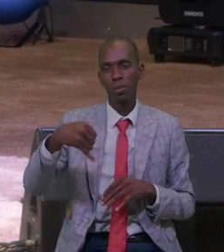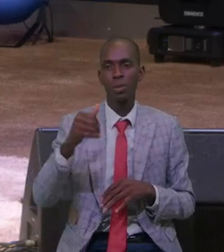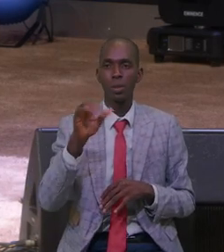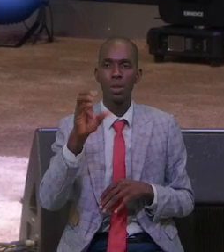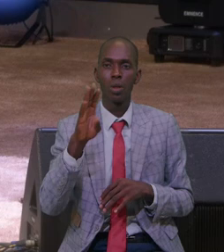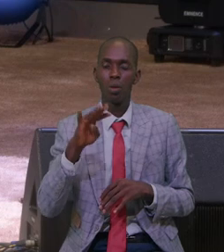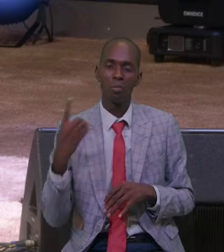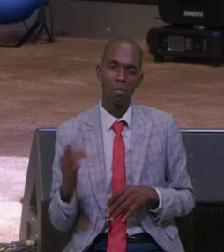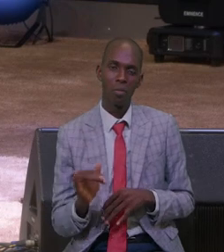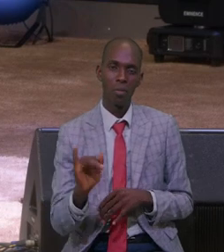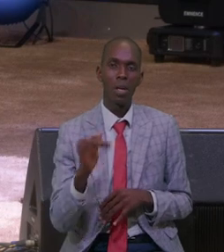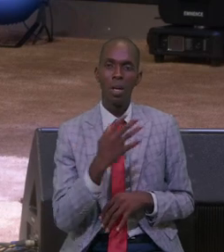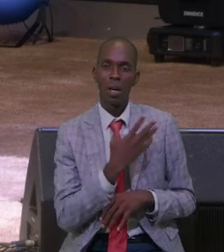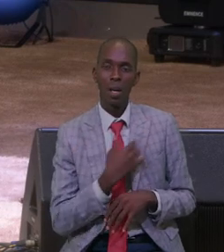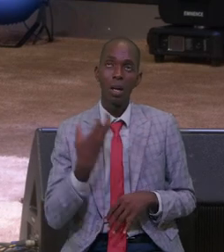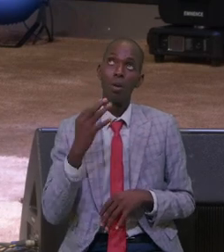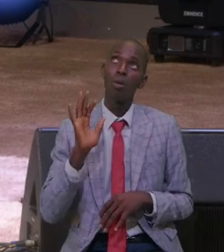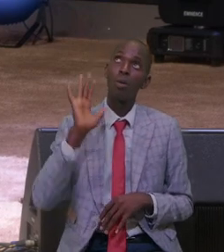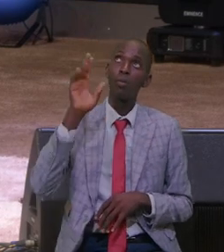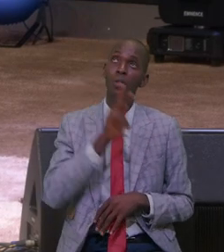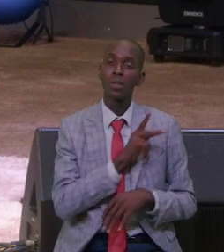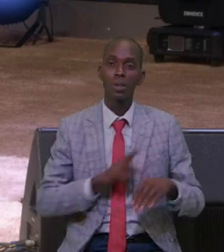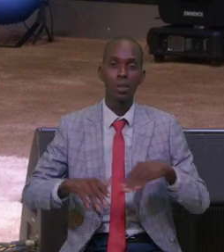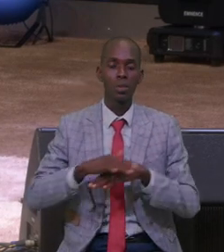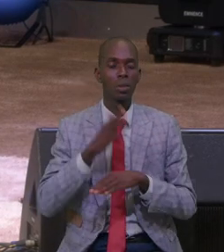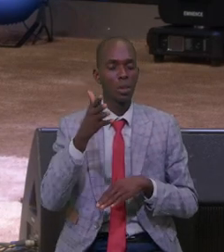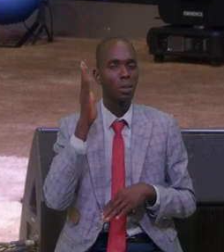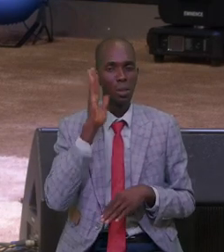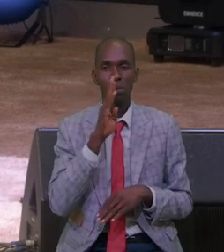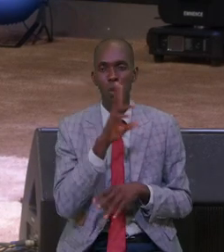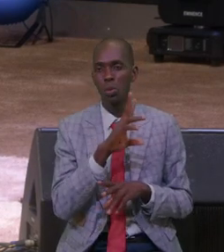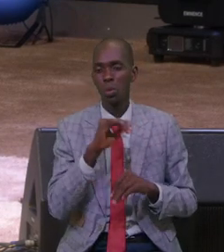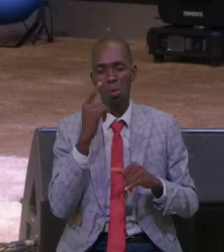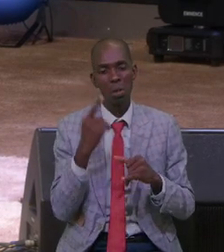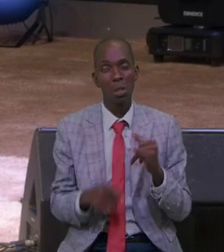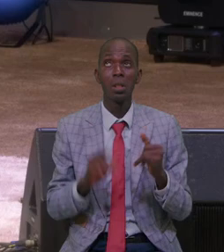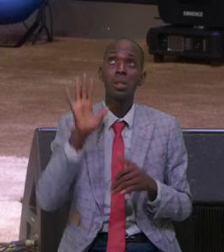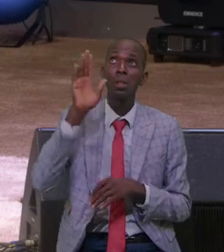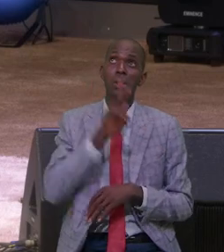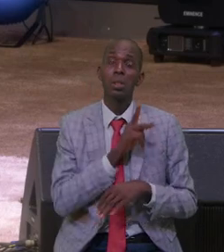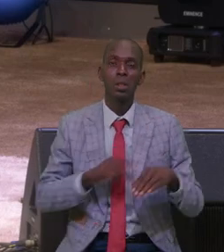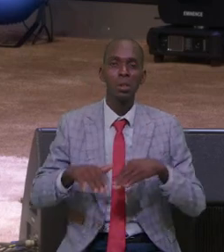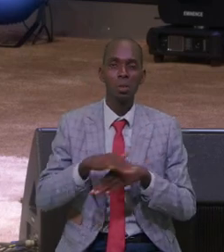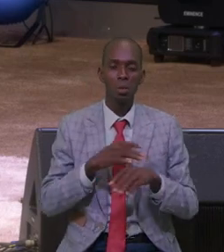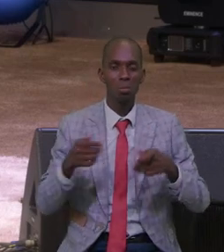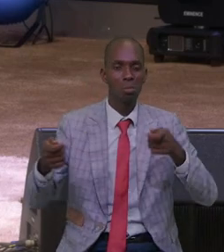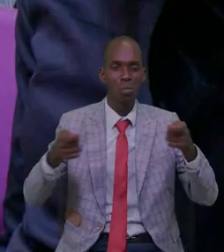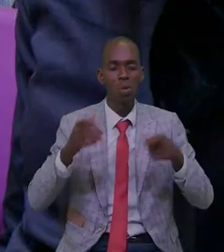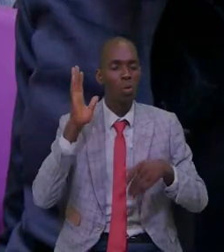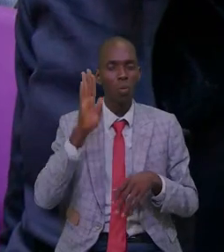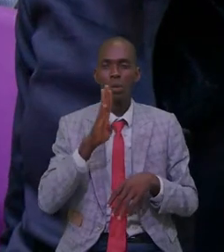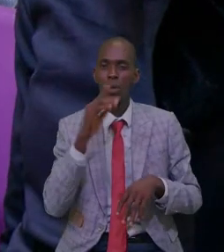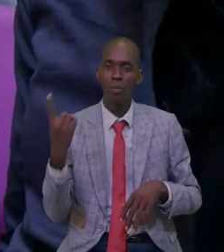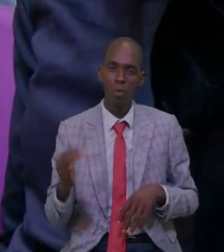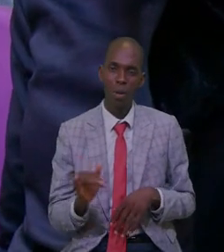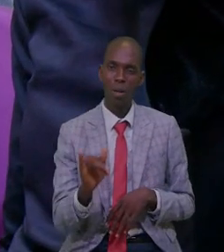and of his kingdom there shall be no end. His kingdom kingdom, his dominion will be forever and ever.